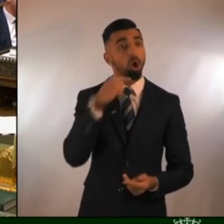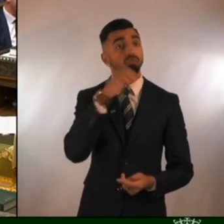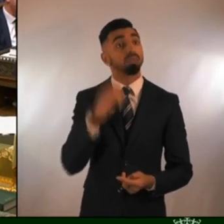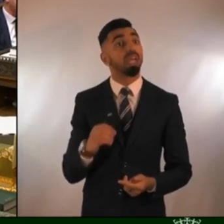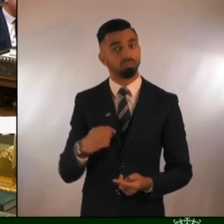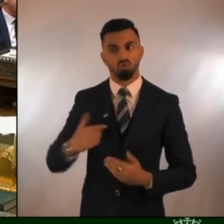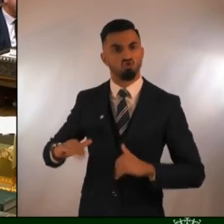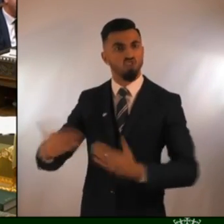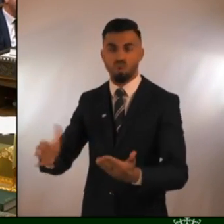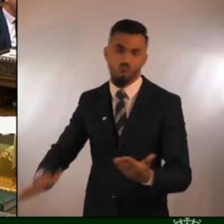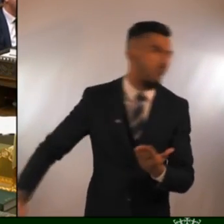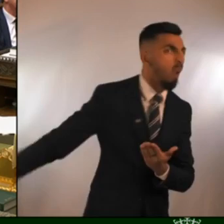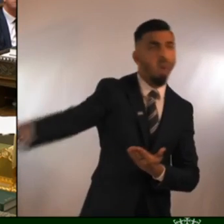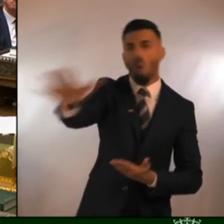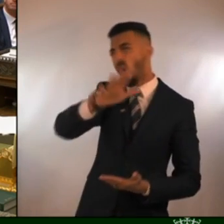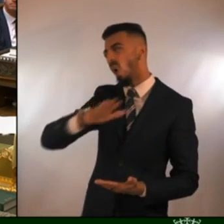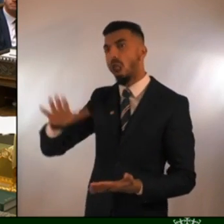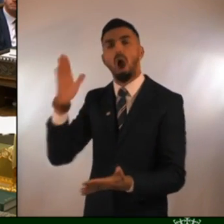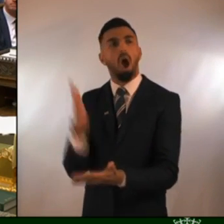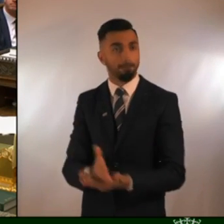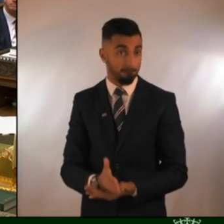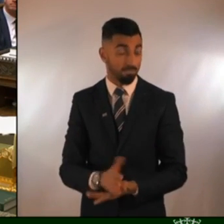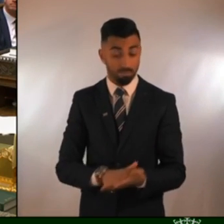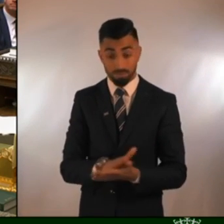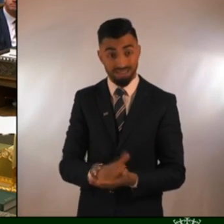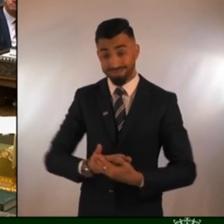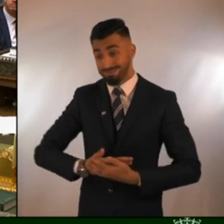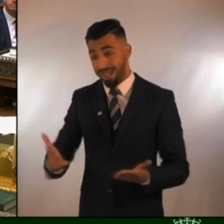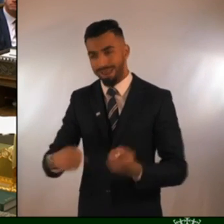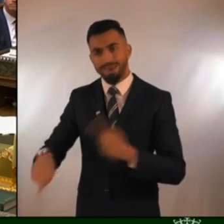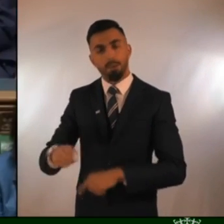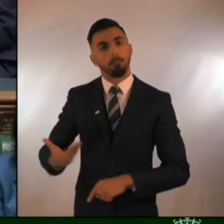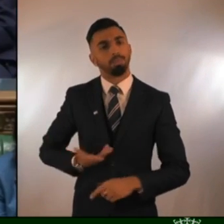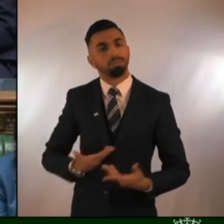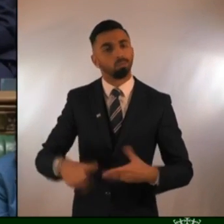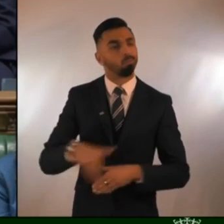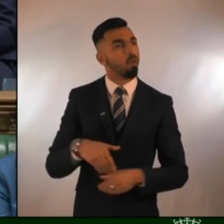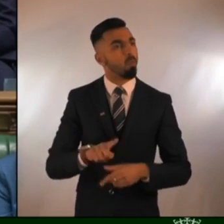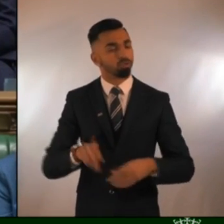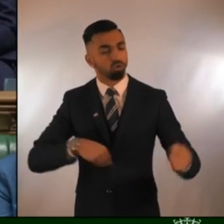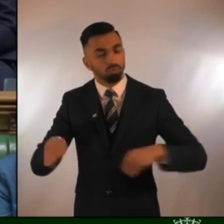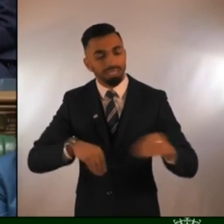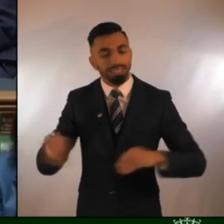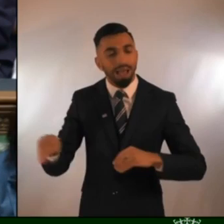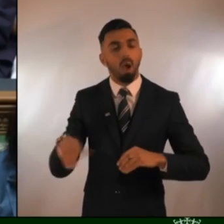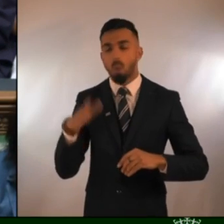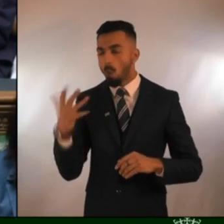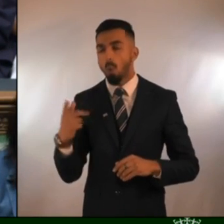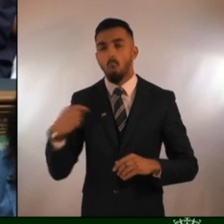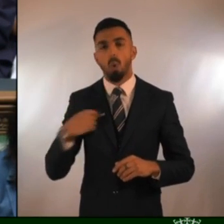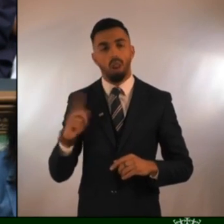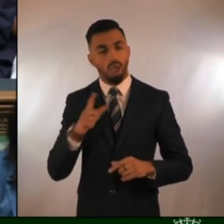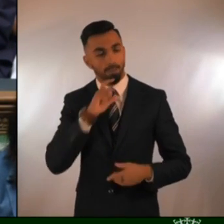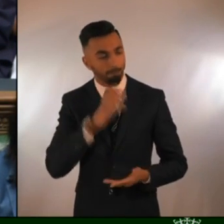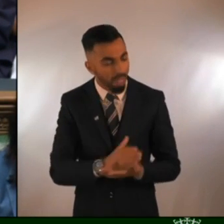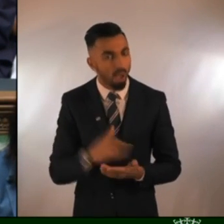That means any eligible retail, leisure or hospitality business with a rateable value below £51,000